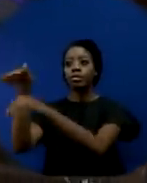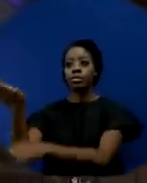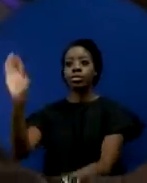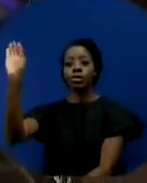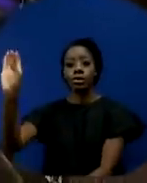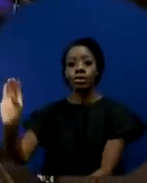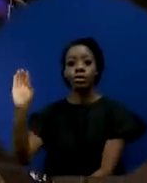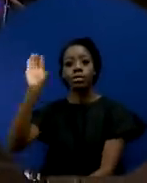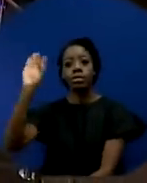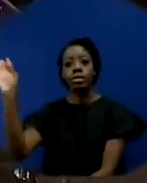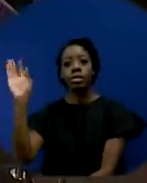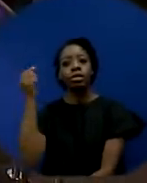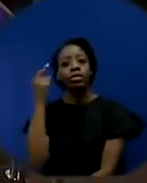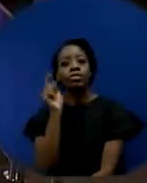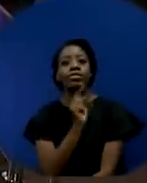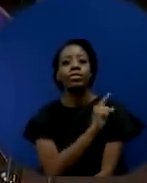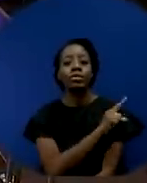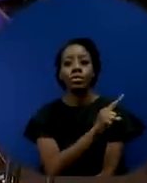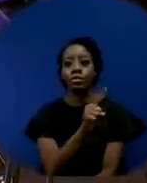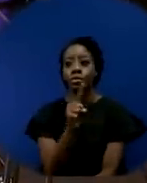cross. For you.